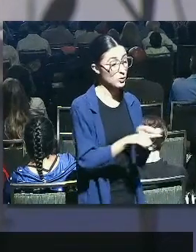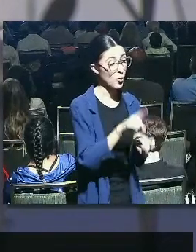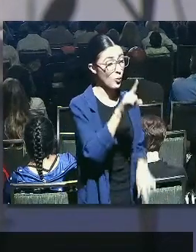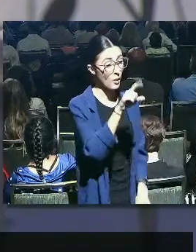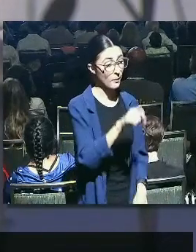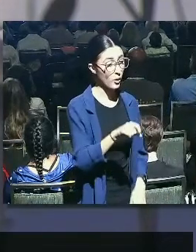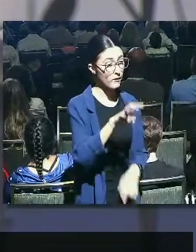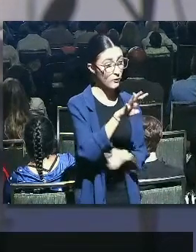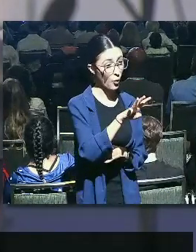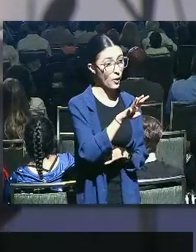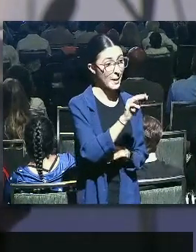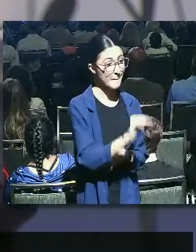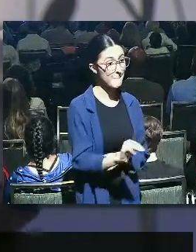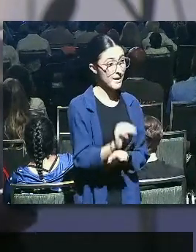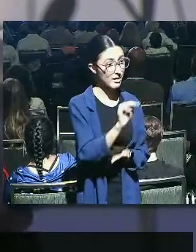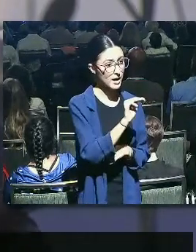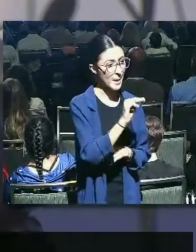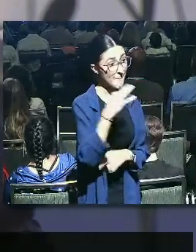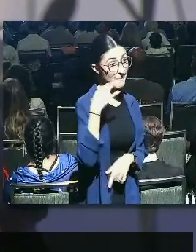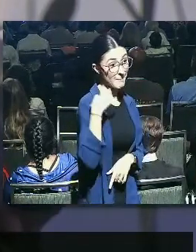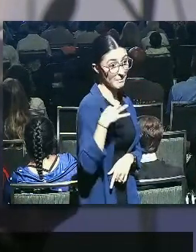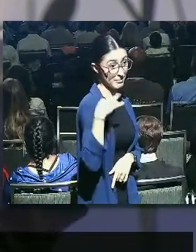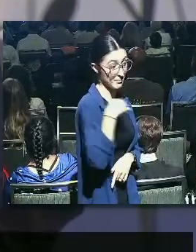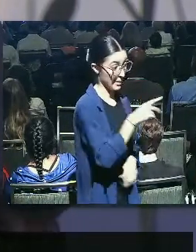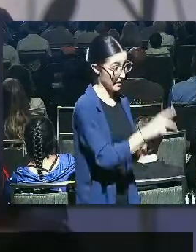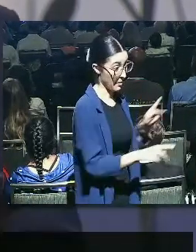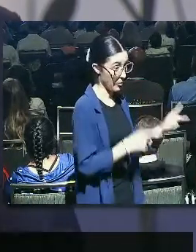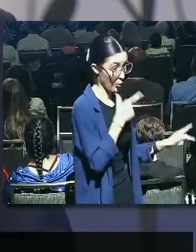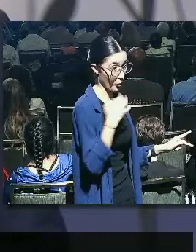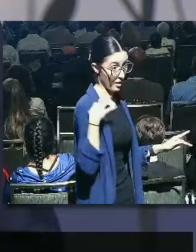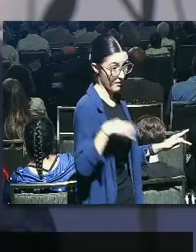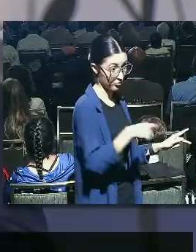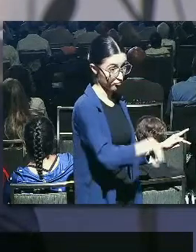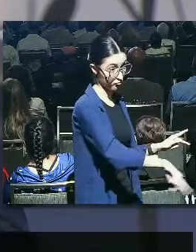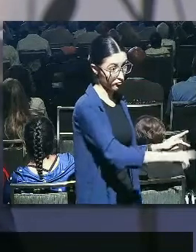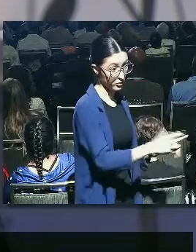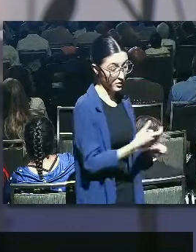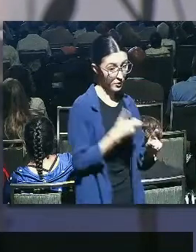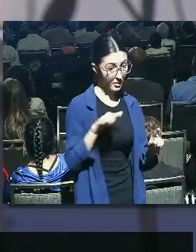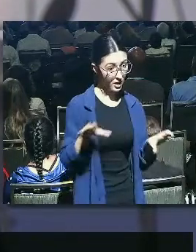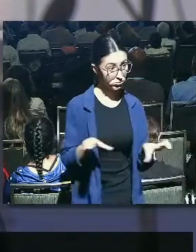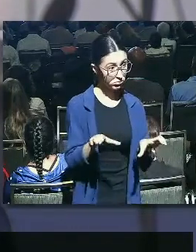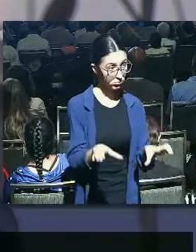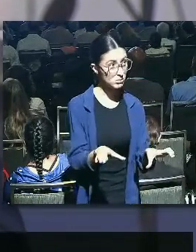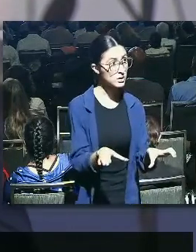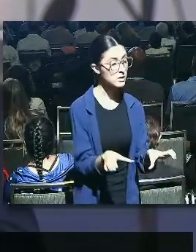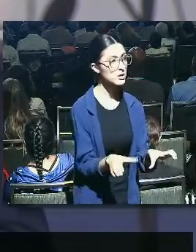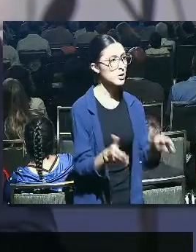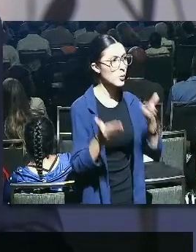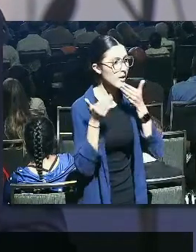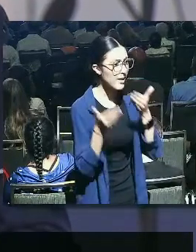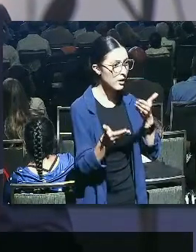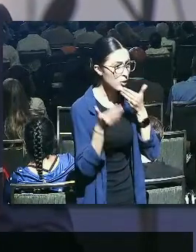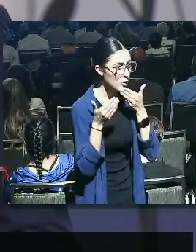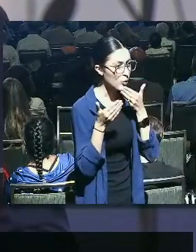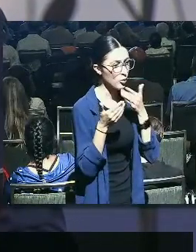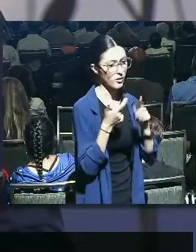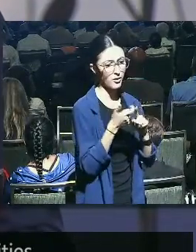million beneficiaries. We thank you for all of the Hope Worldwide entities around the